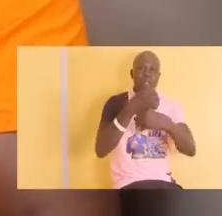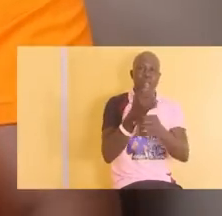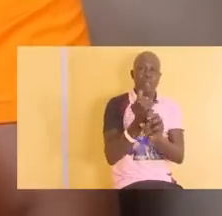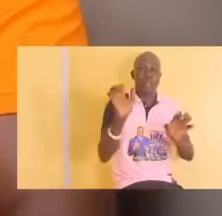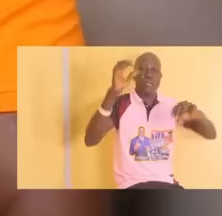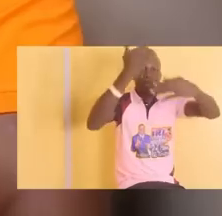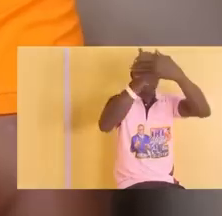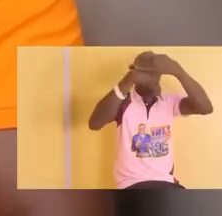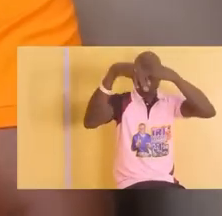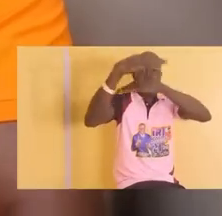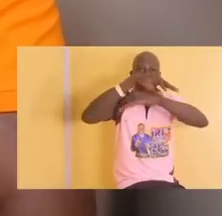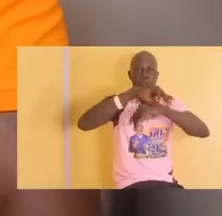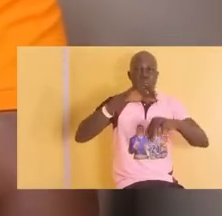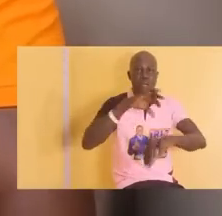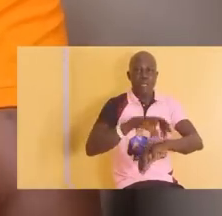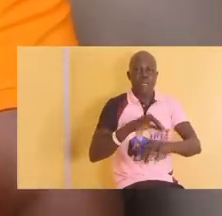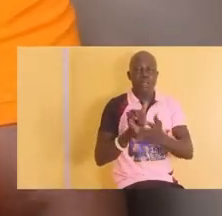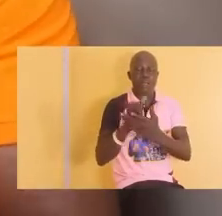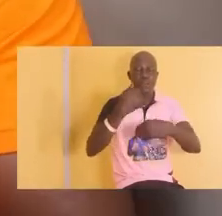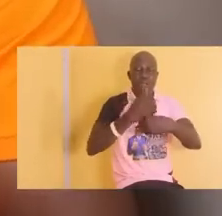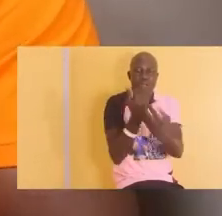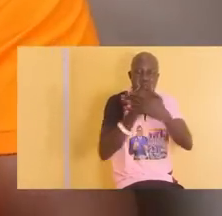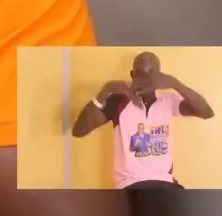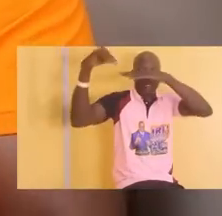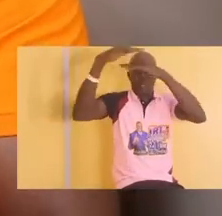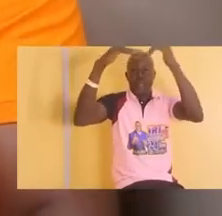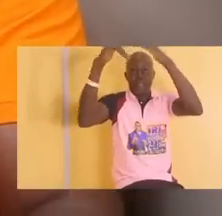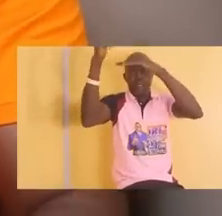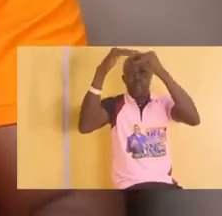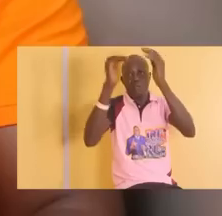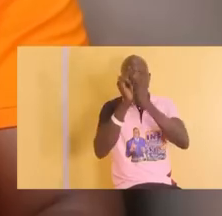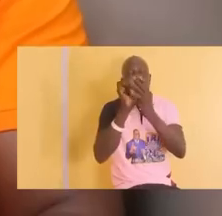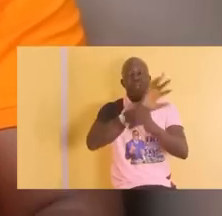the earth, that made the decree to create heaven,